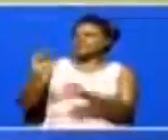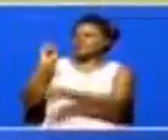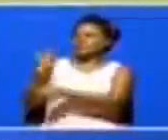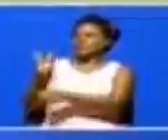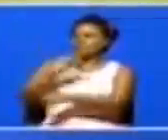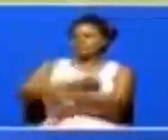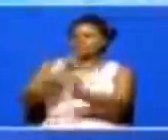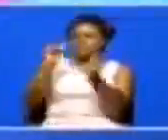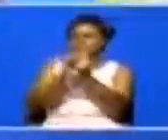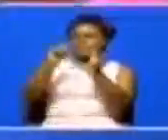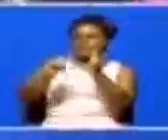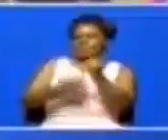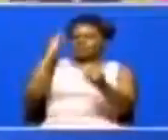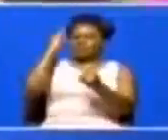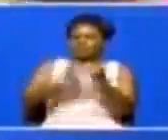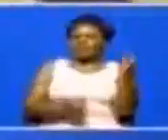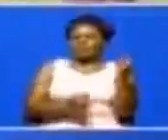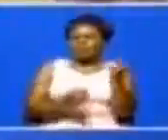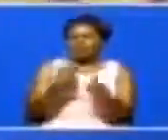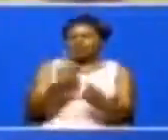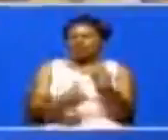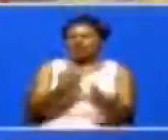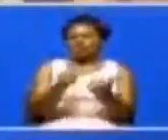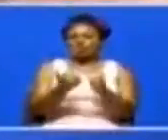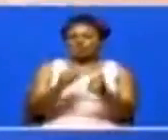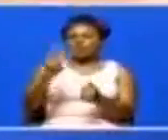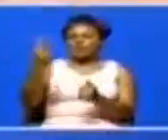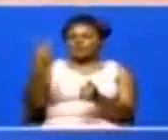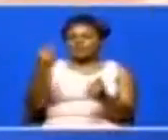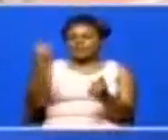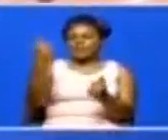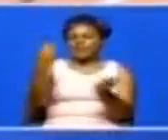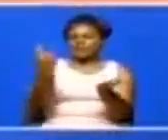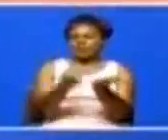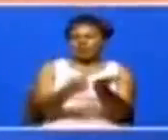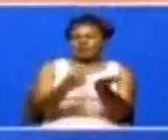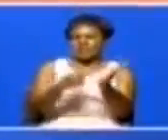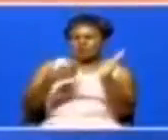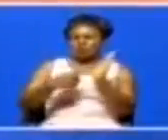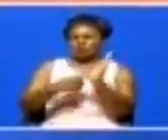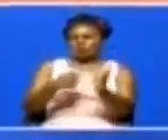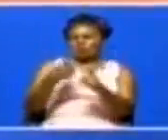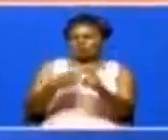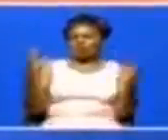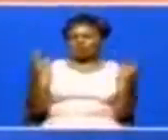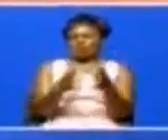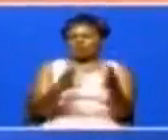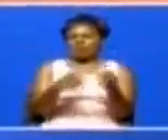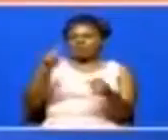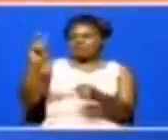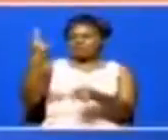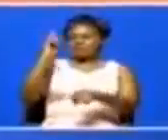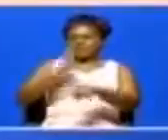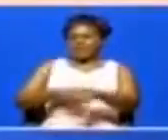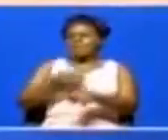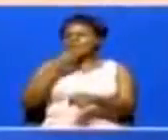In the 10,000 meter final, the battle was poised to be between Kenya and Uganda, and it played out so from the gun. First-timer